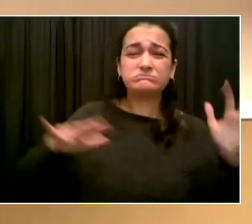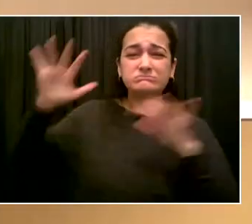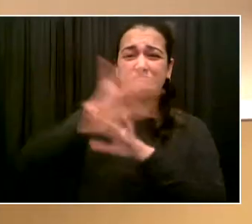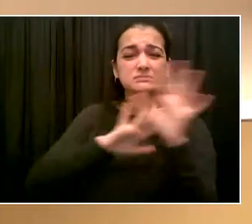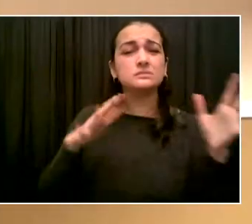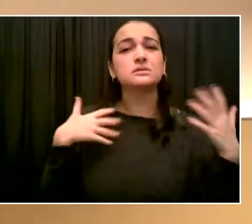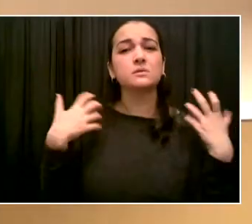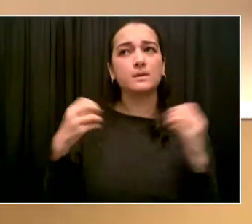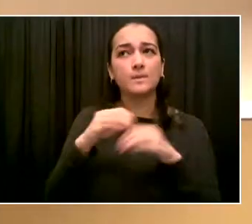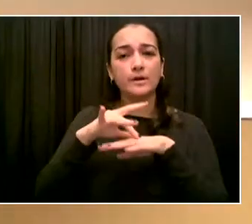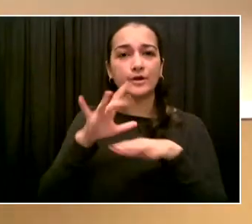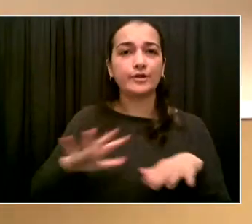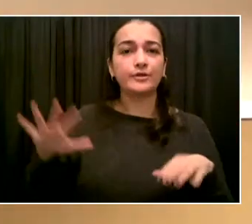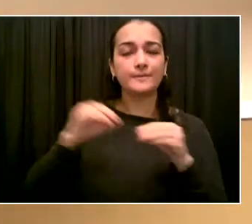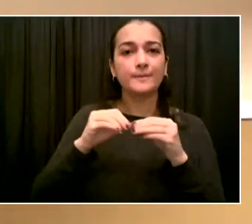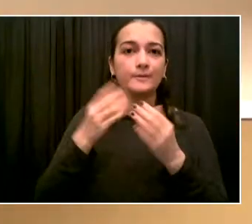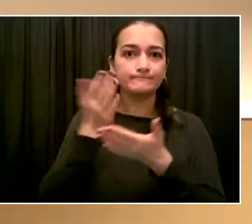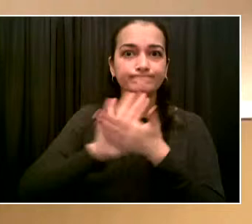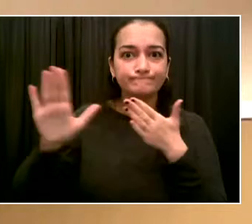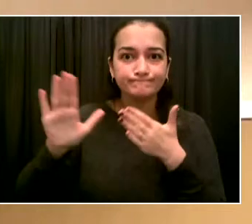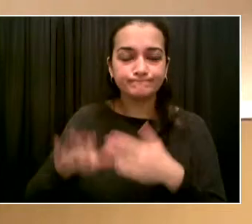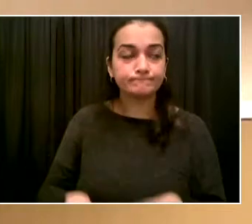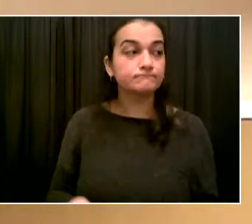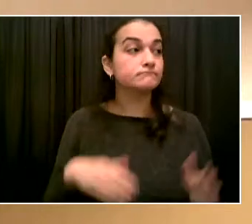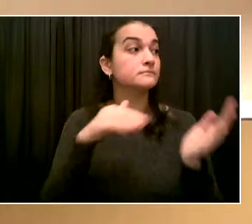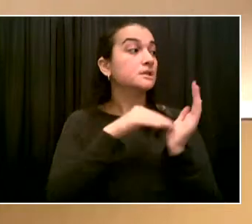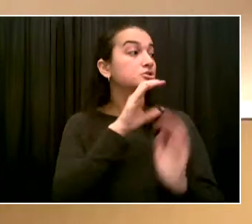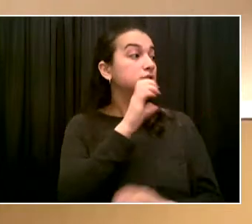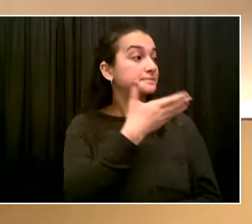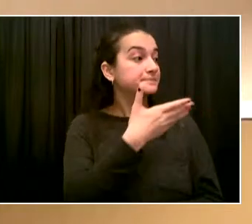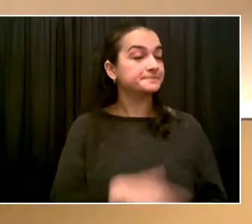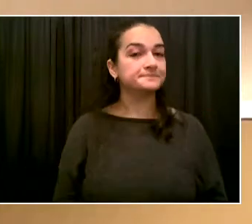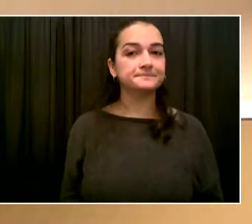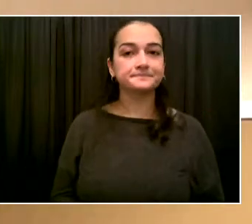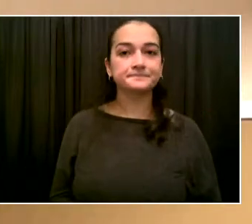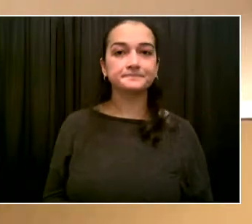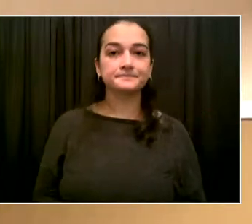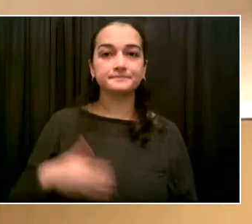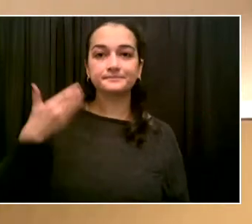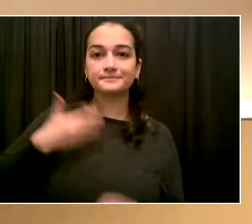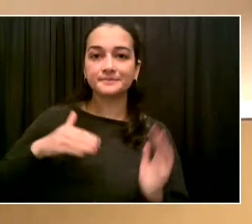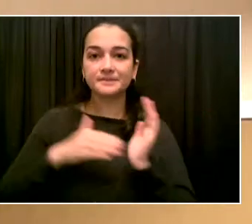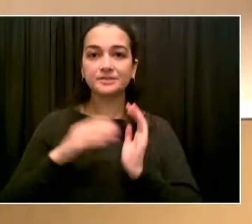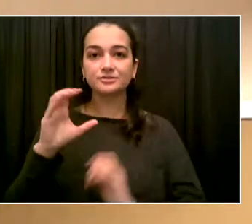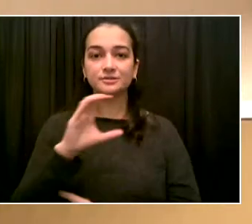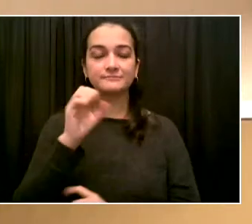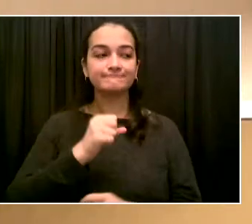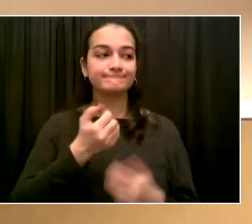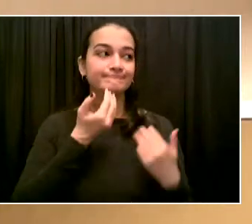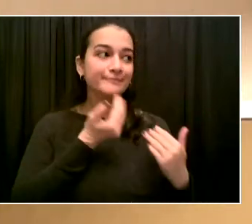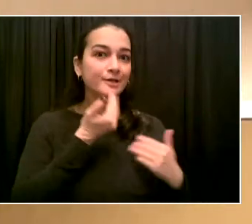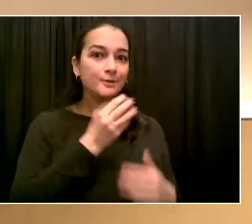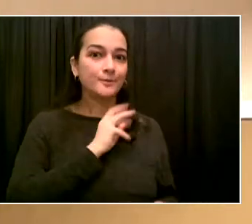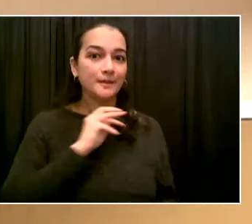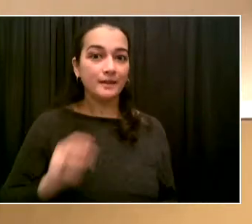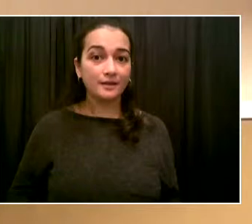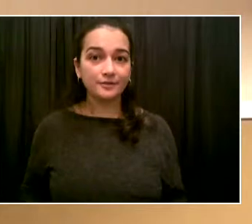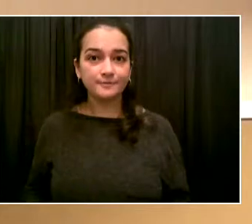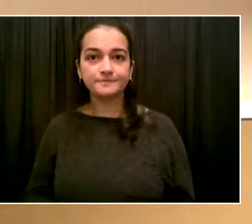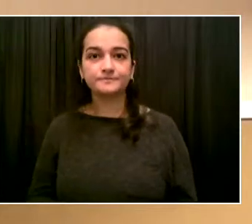Yes, sir. Thank you so much, Mr. Mayor. And first, I just have to say that the accident that you